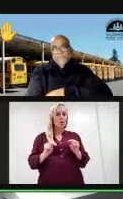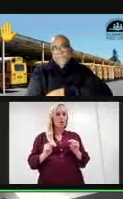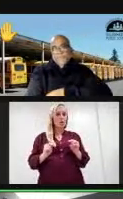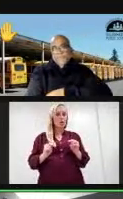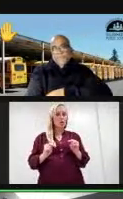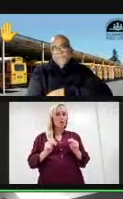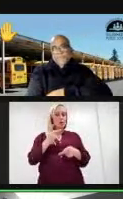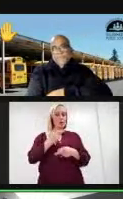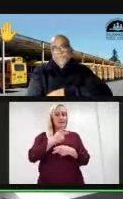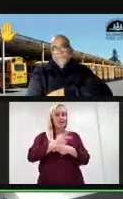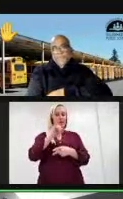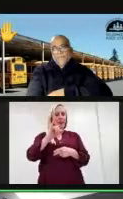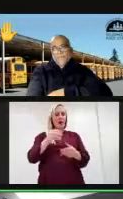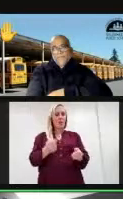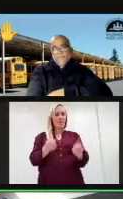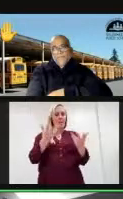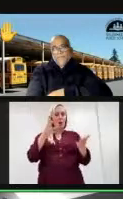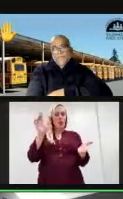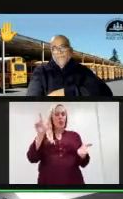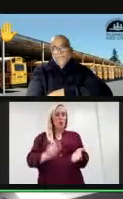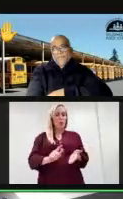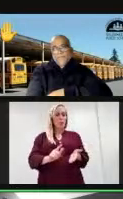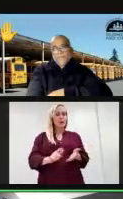keep that amount down. But